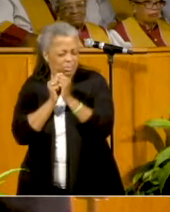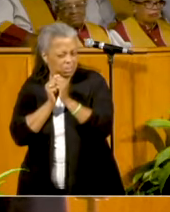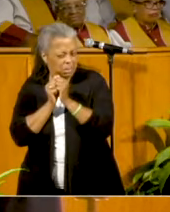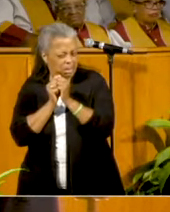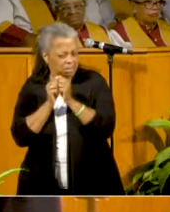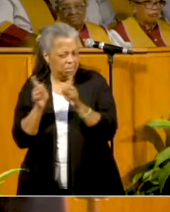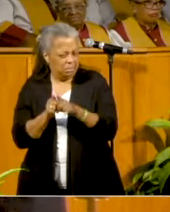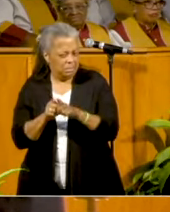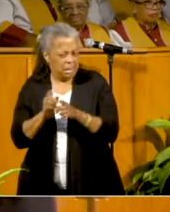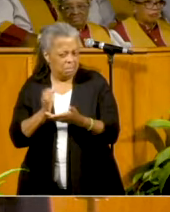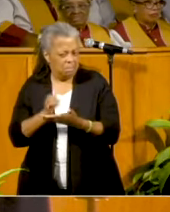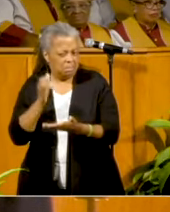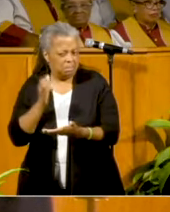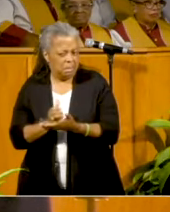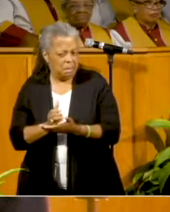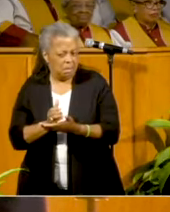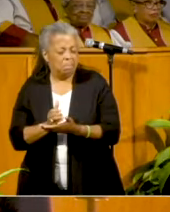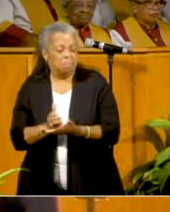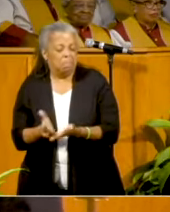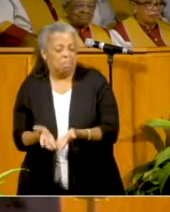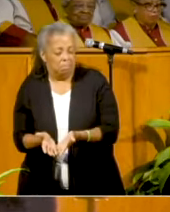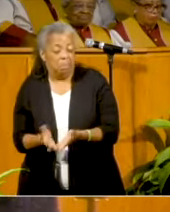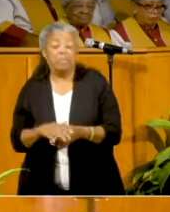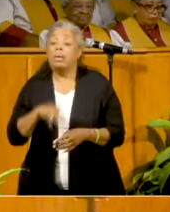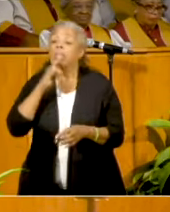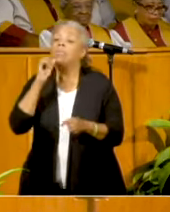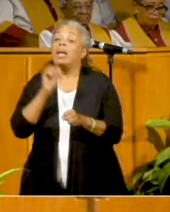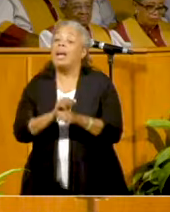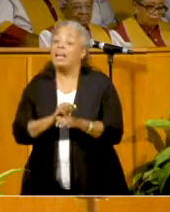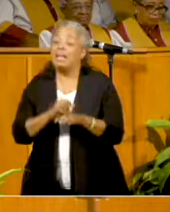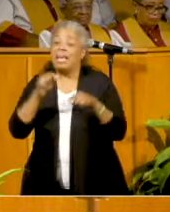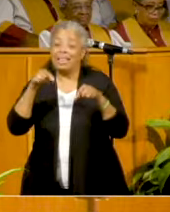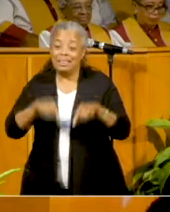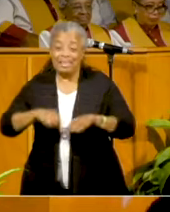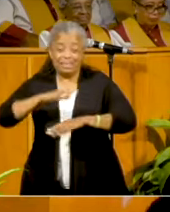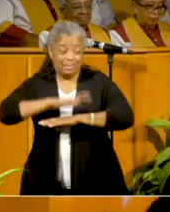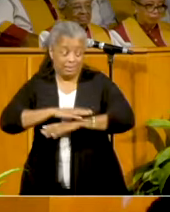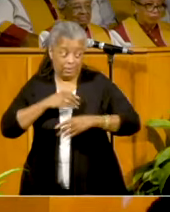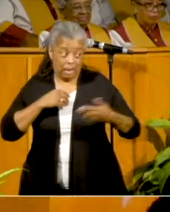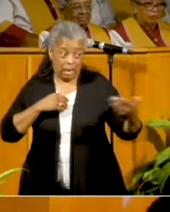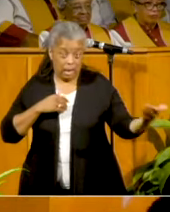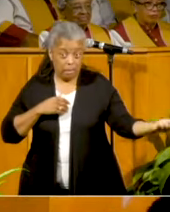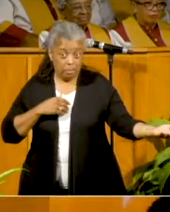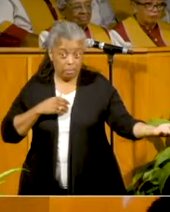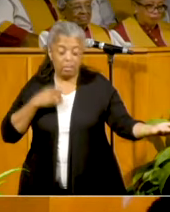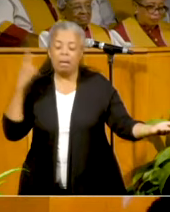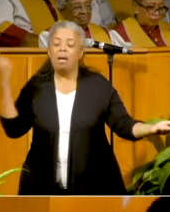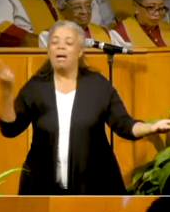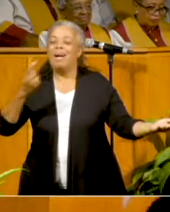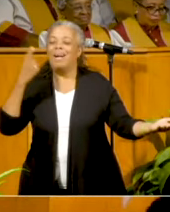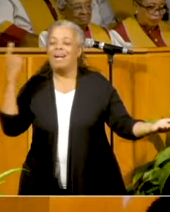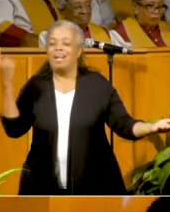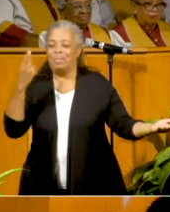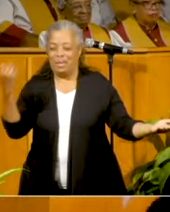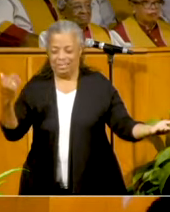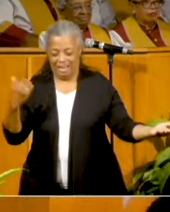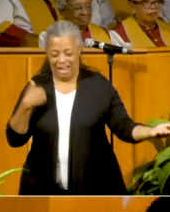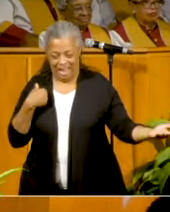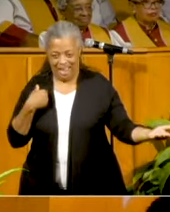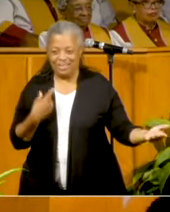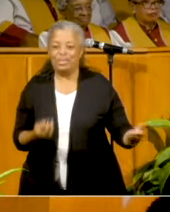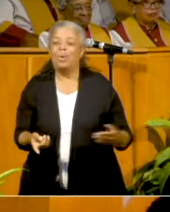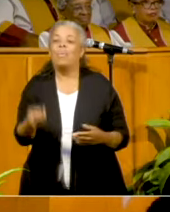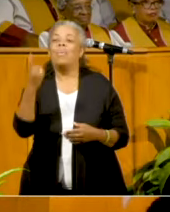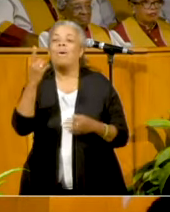from the same cup, the reality is that this table always has